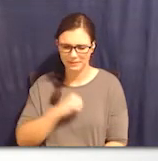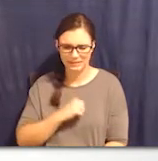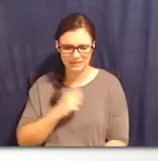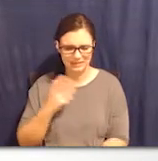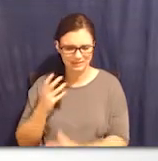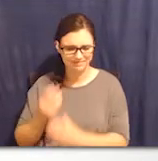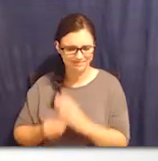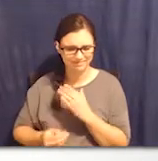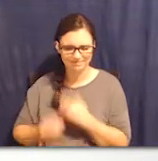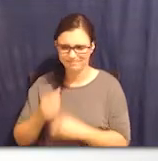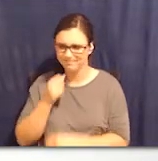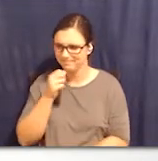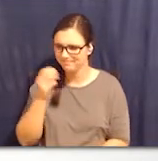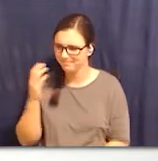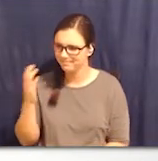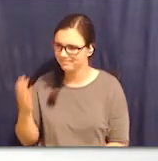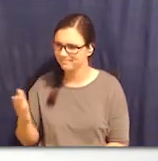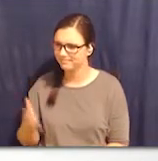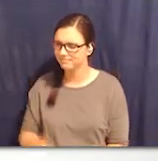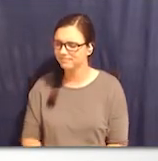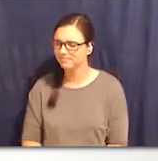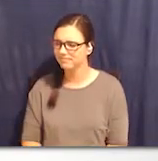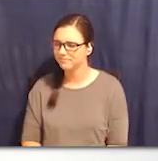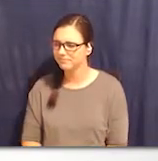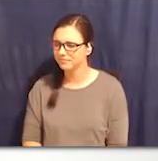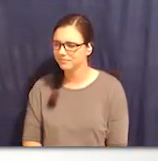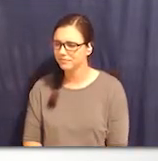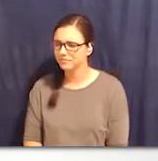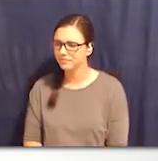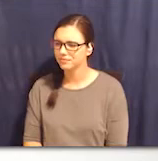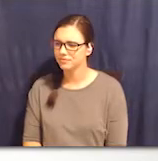I feel something's missing.